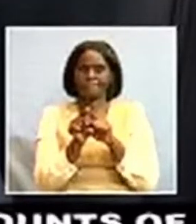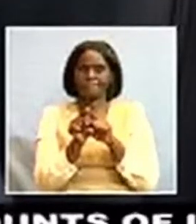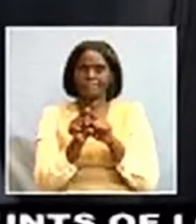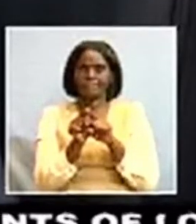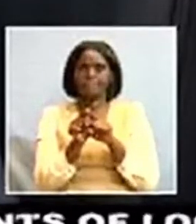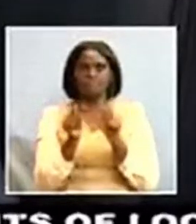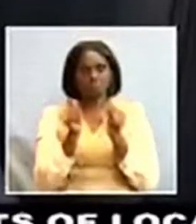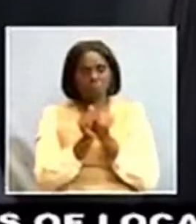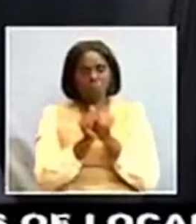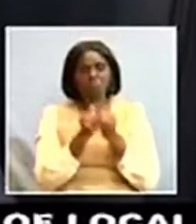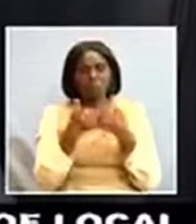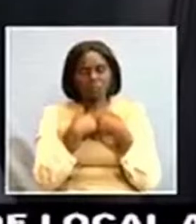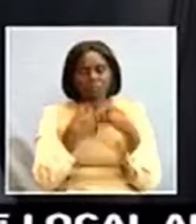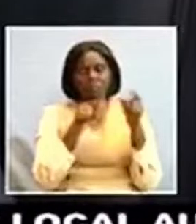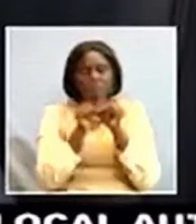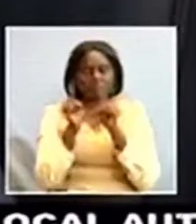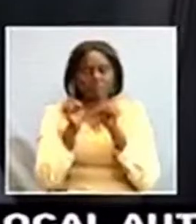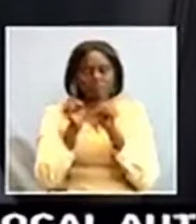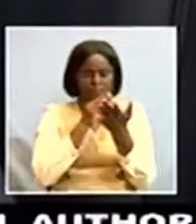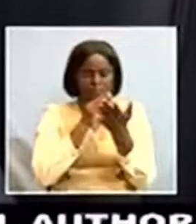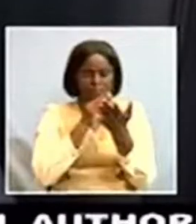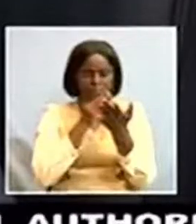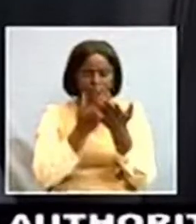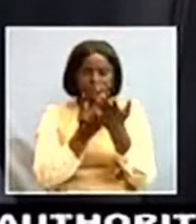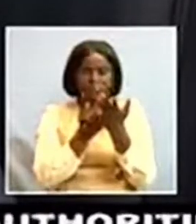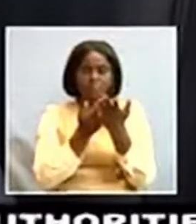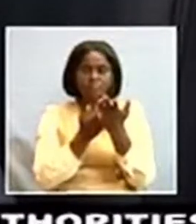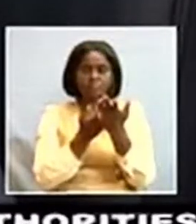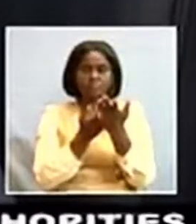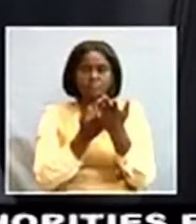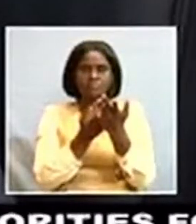And also they've put the